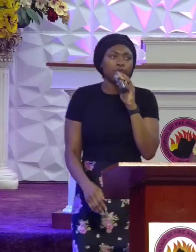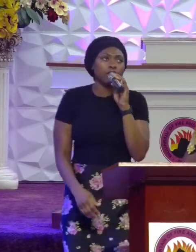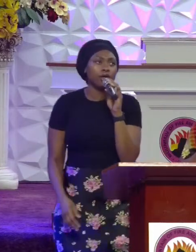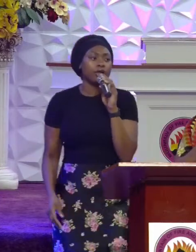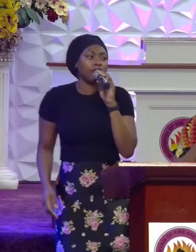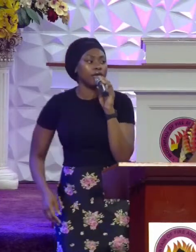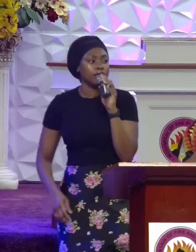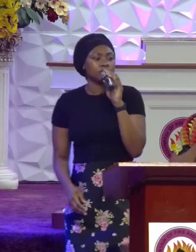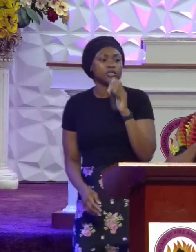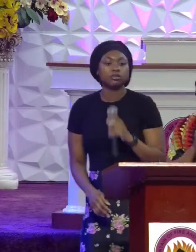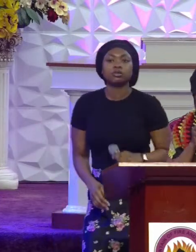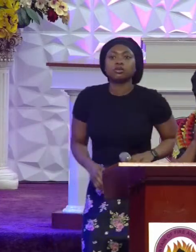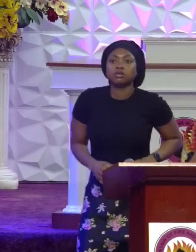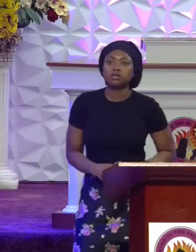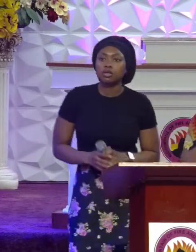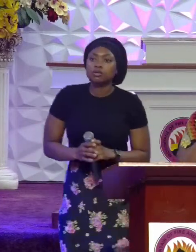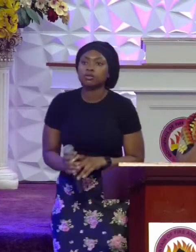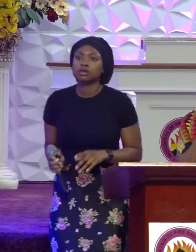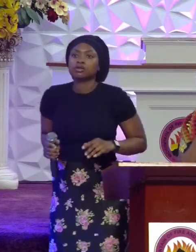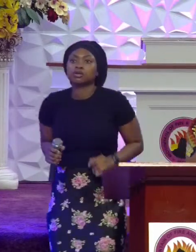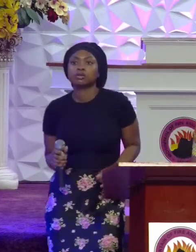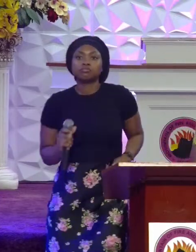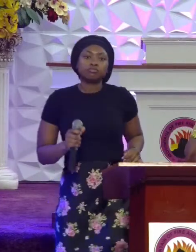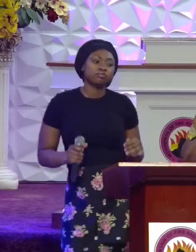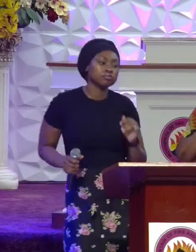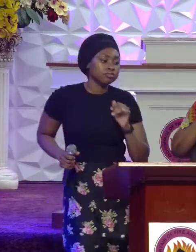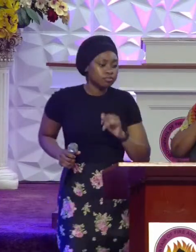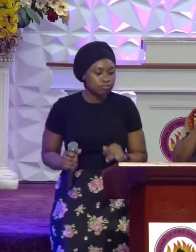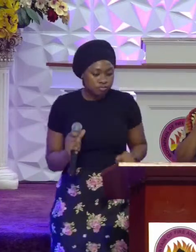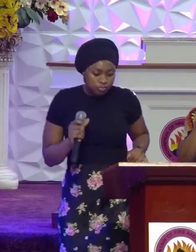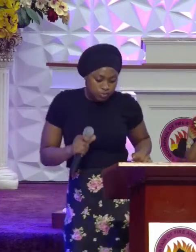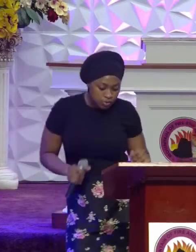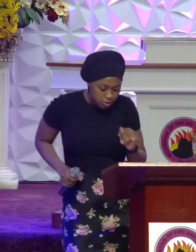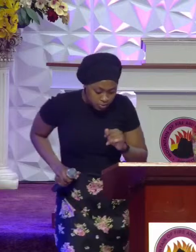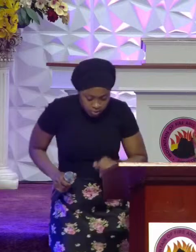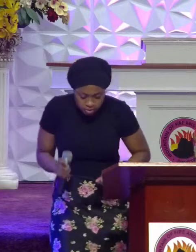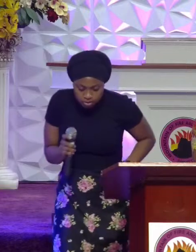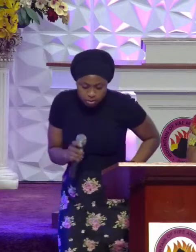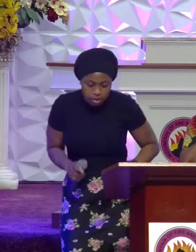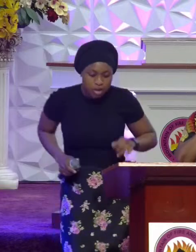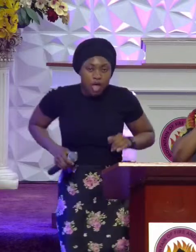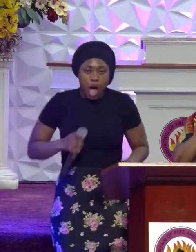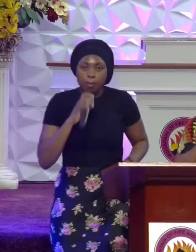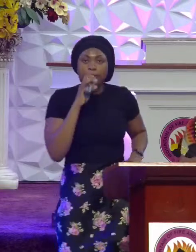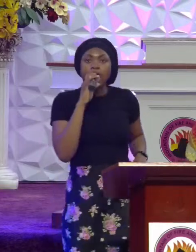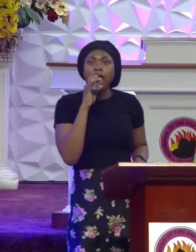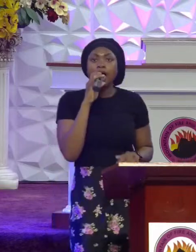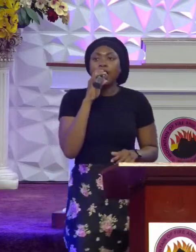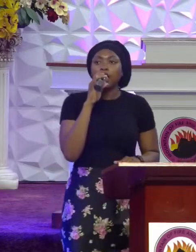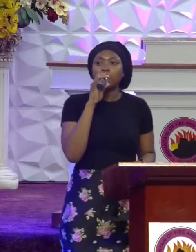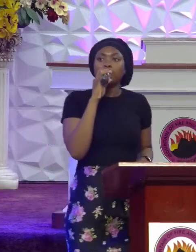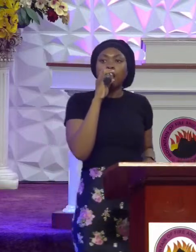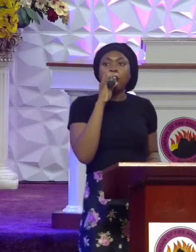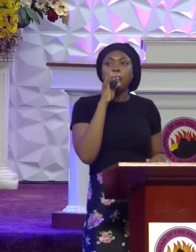be praised. There is something that makes me run into your presence.